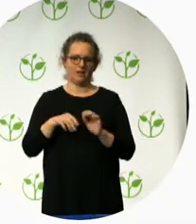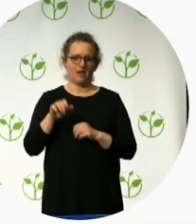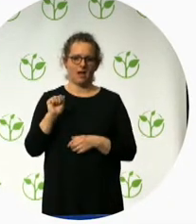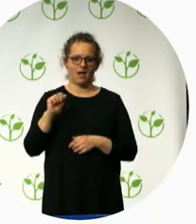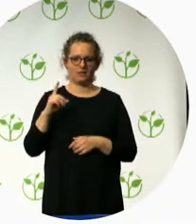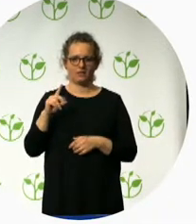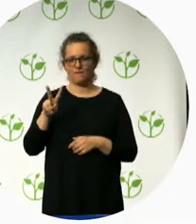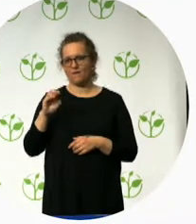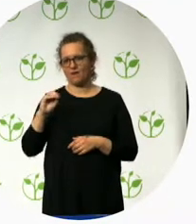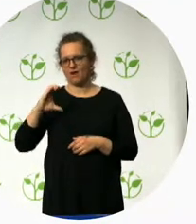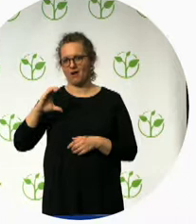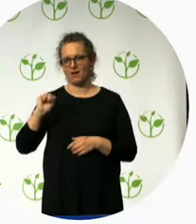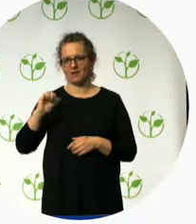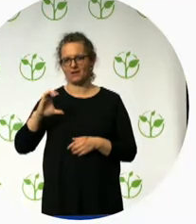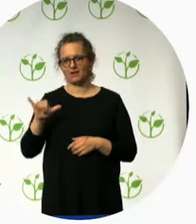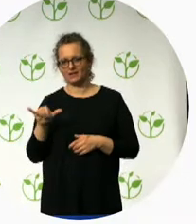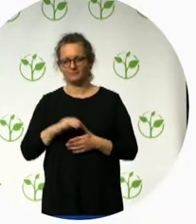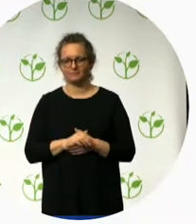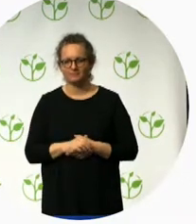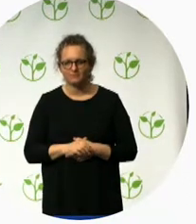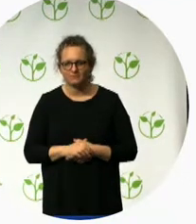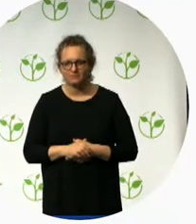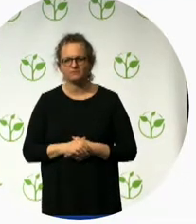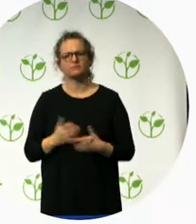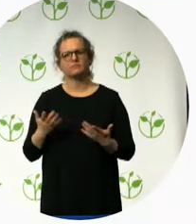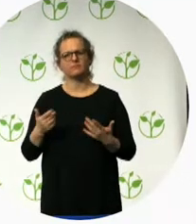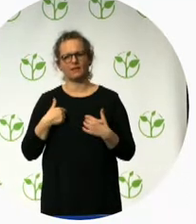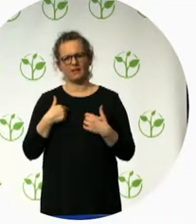is also being given this year.